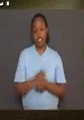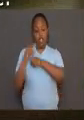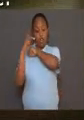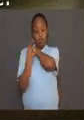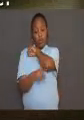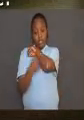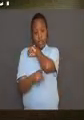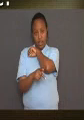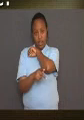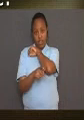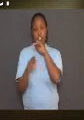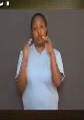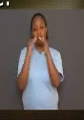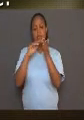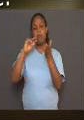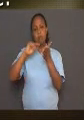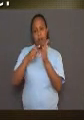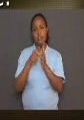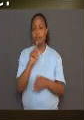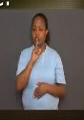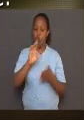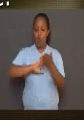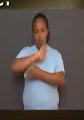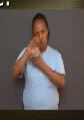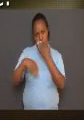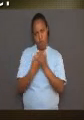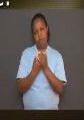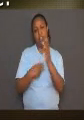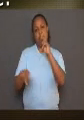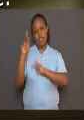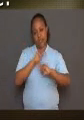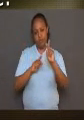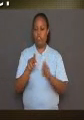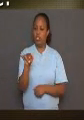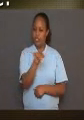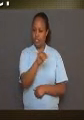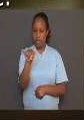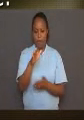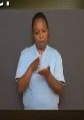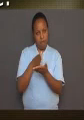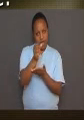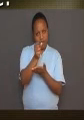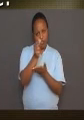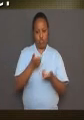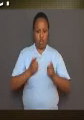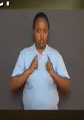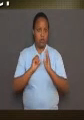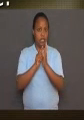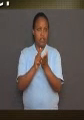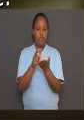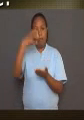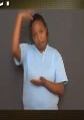Political equality means that all people share the same rights to participate in